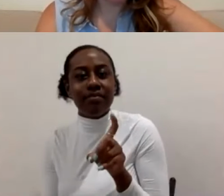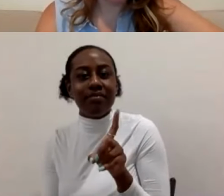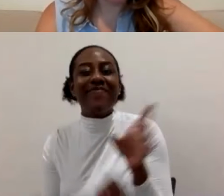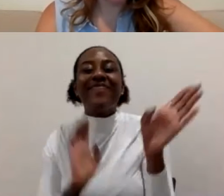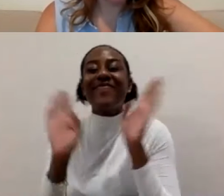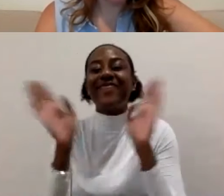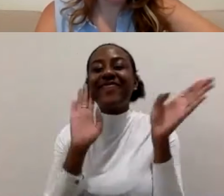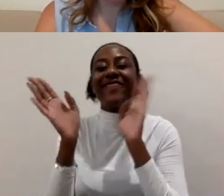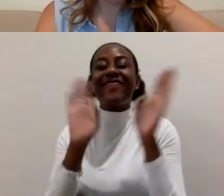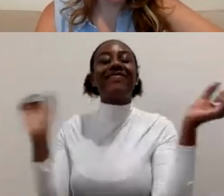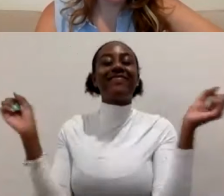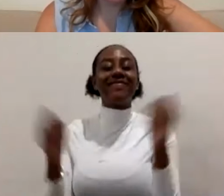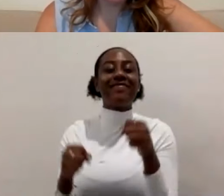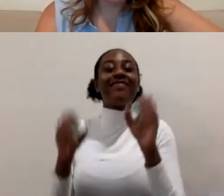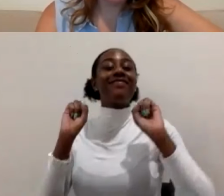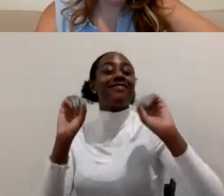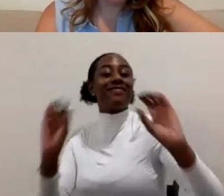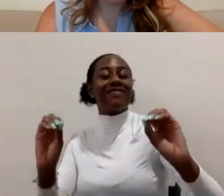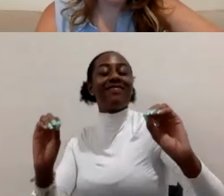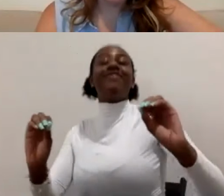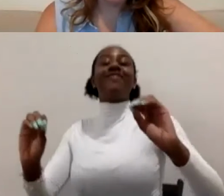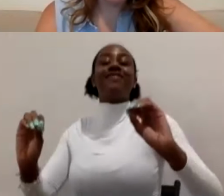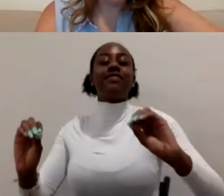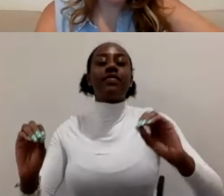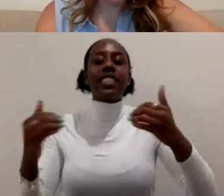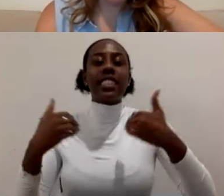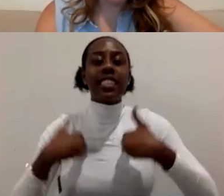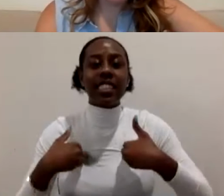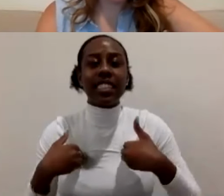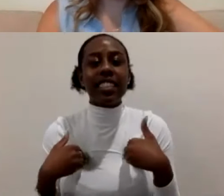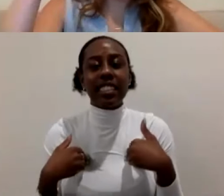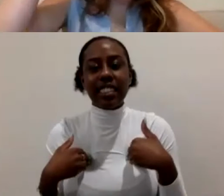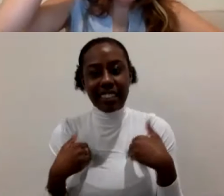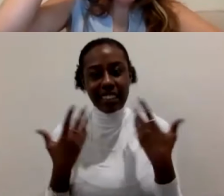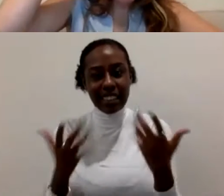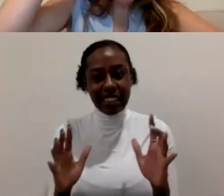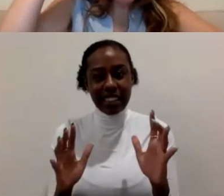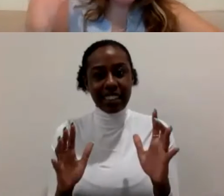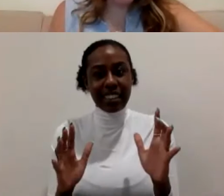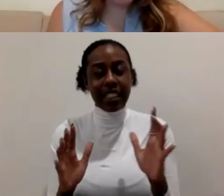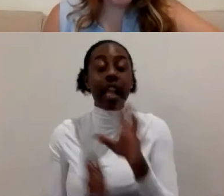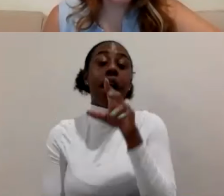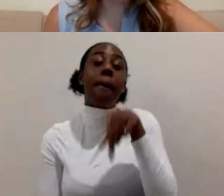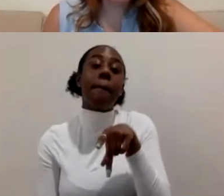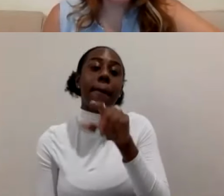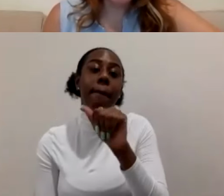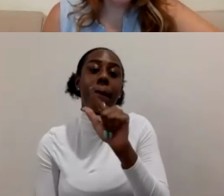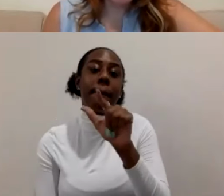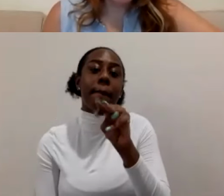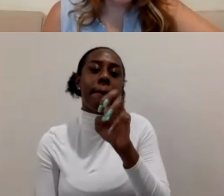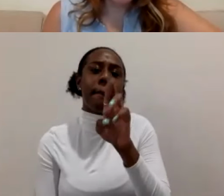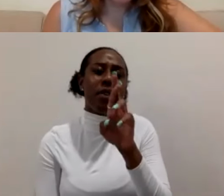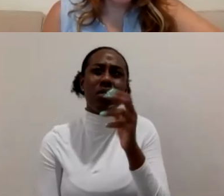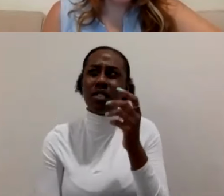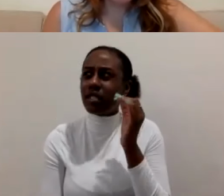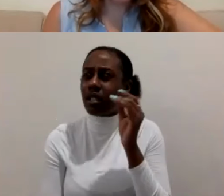So we had the Palmer, what was it called? The Palmer